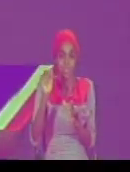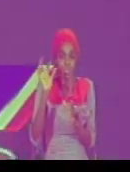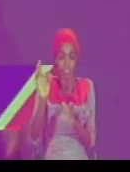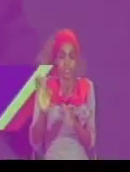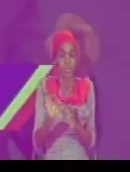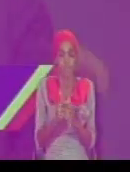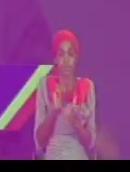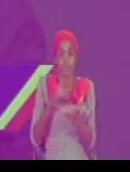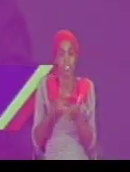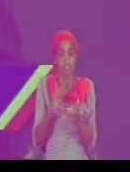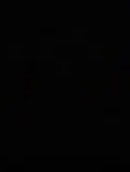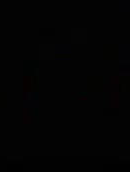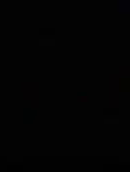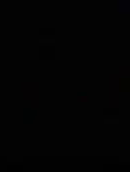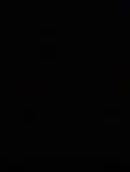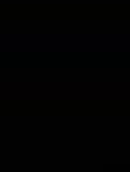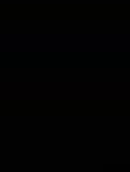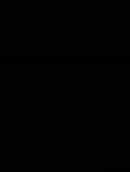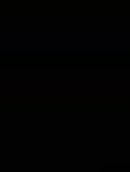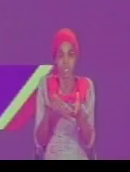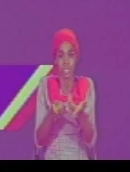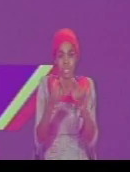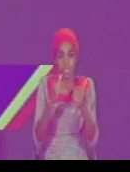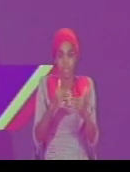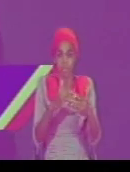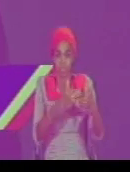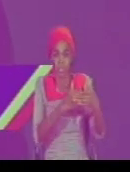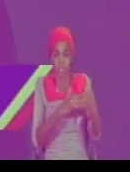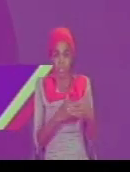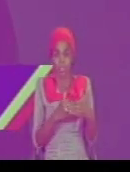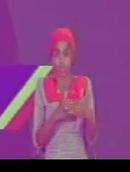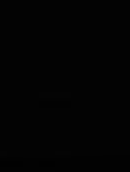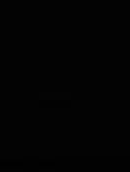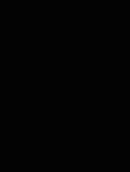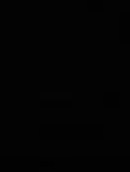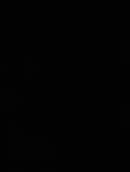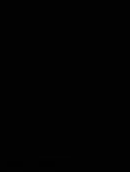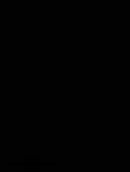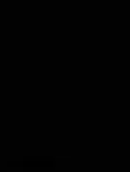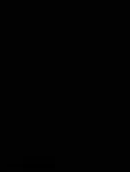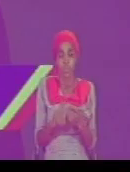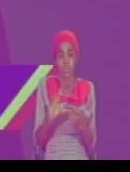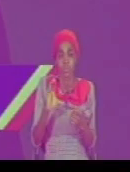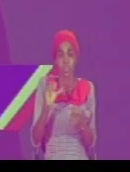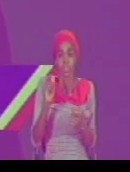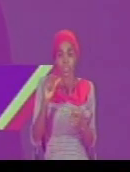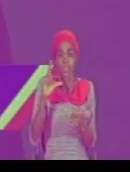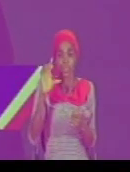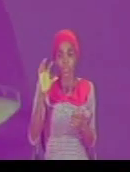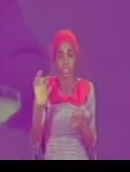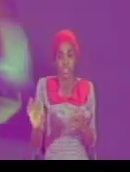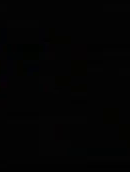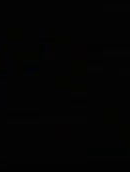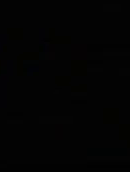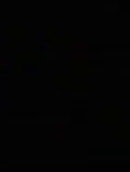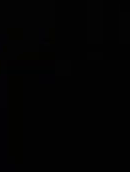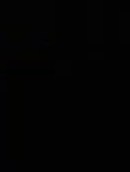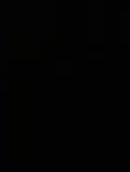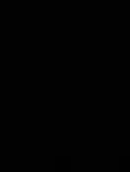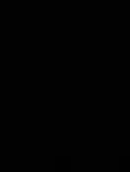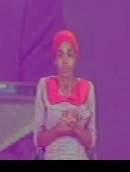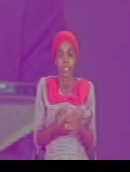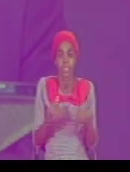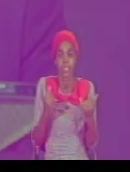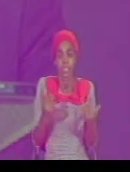nigh unto the camp that he saw the calf and the dancing. Moses went